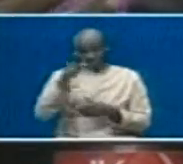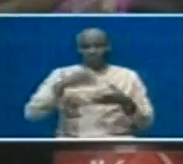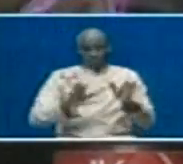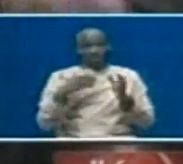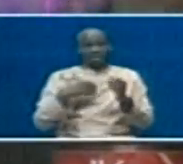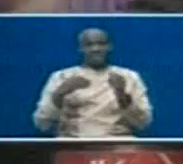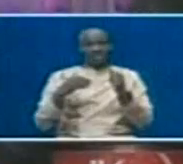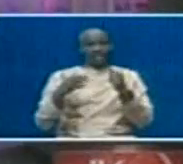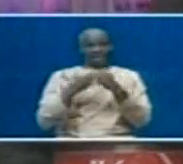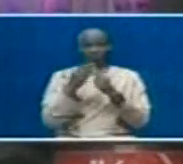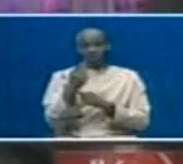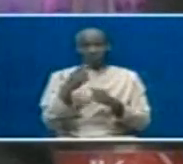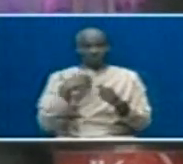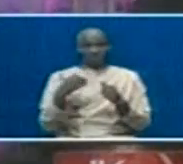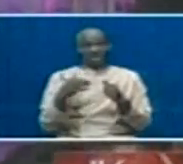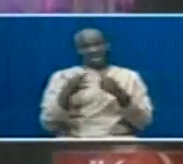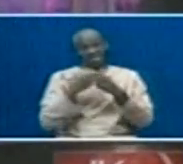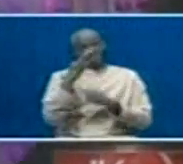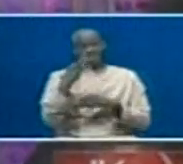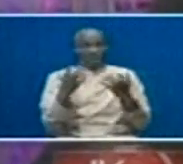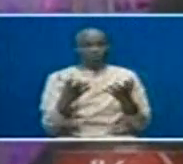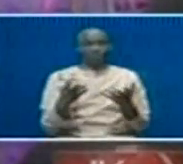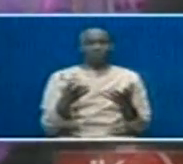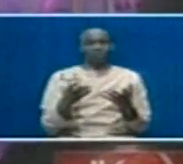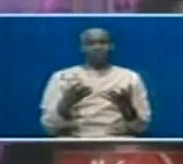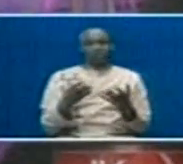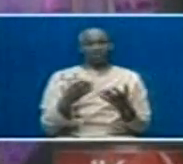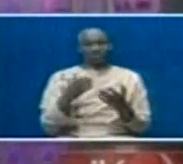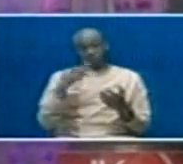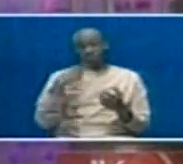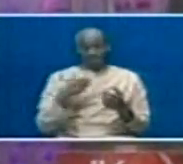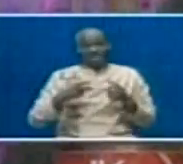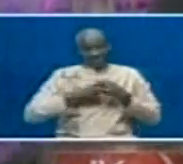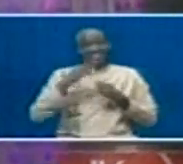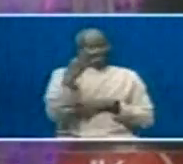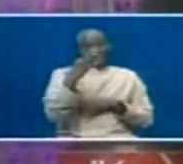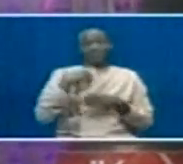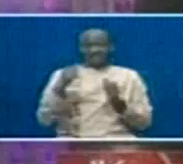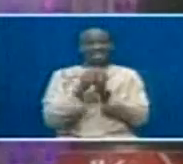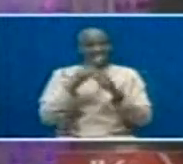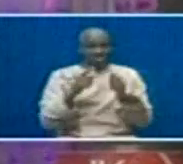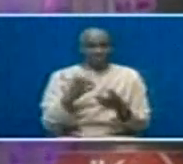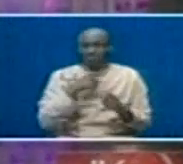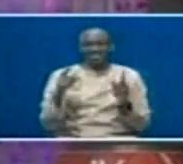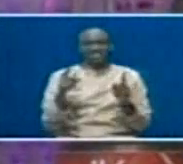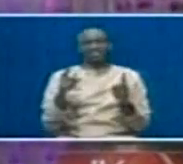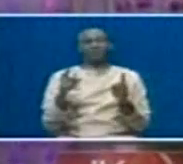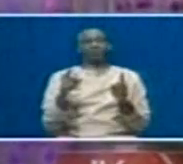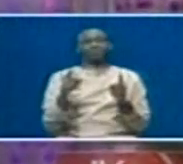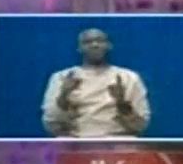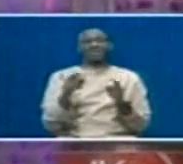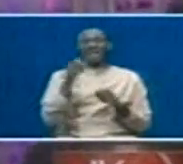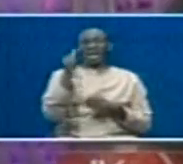in 31. Yeah. Which is 83. Correct. So I'm 73. So going to 74, so 10 years. But